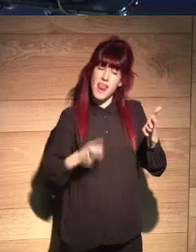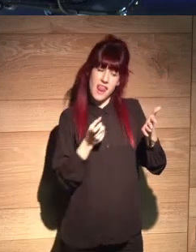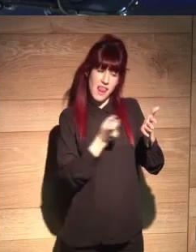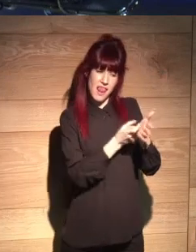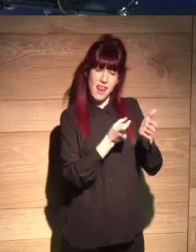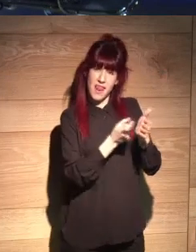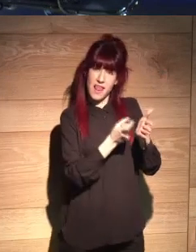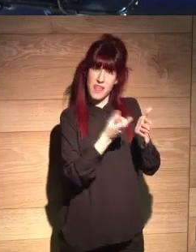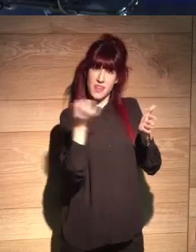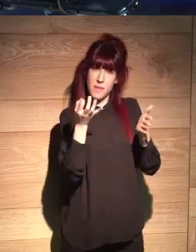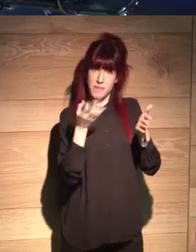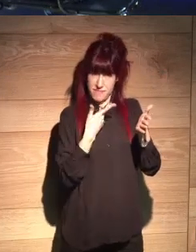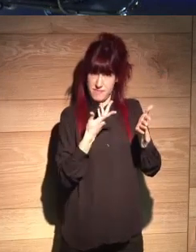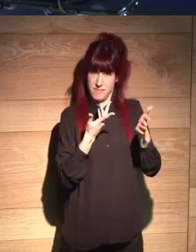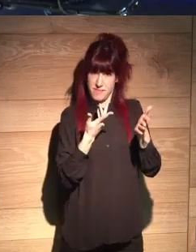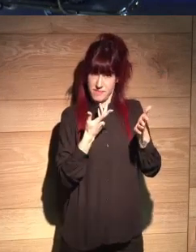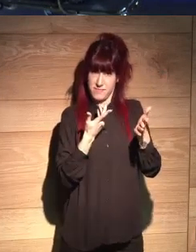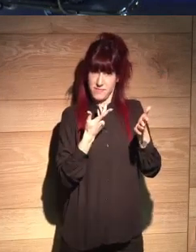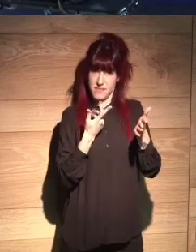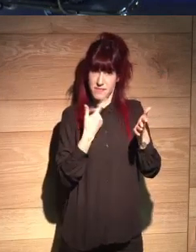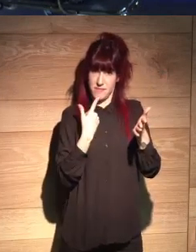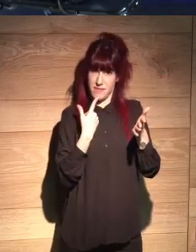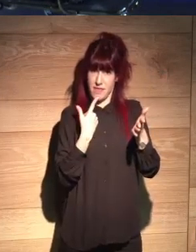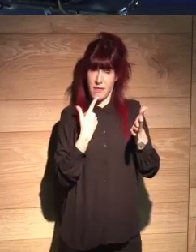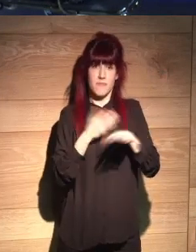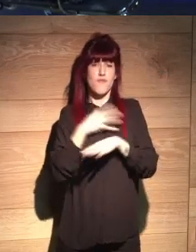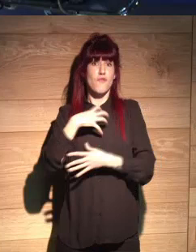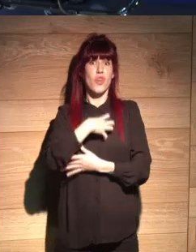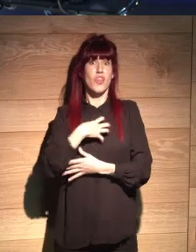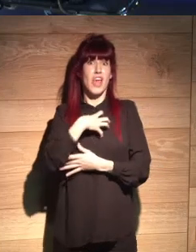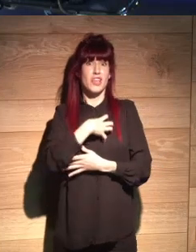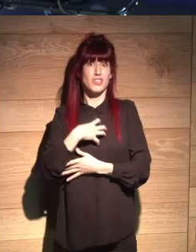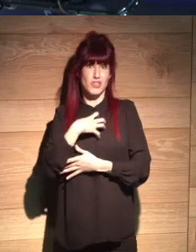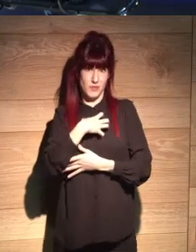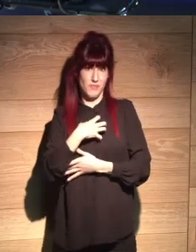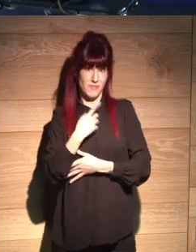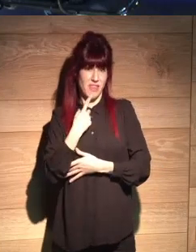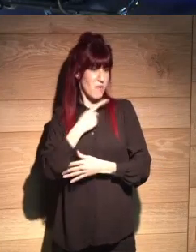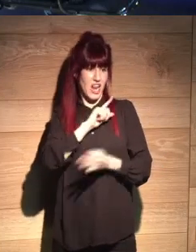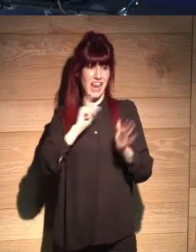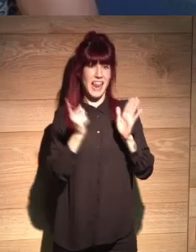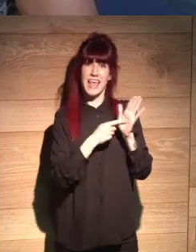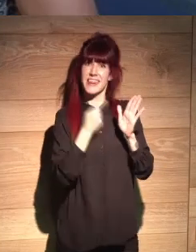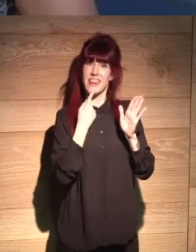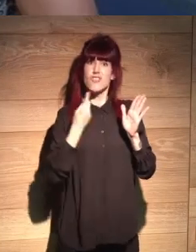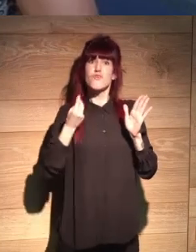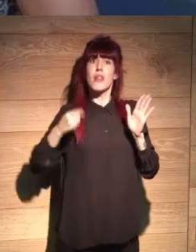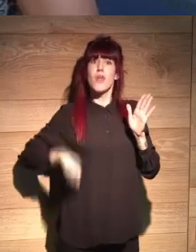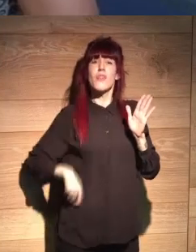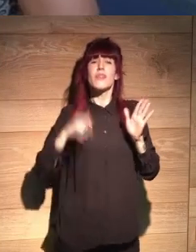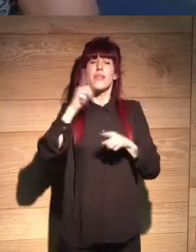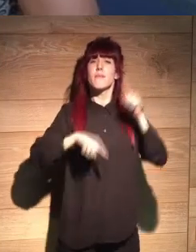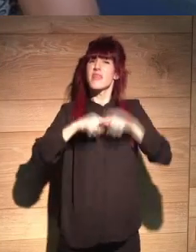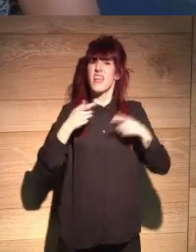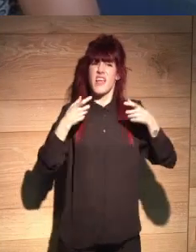and charts in public administration and the civil servants. Well, by law, the salary